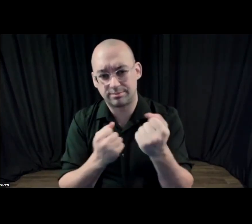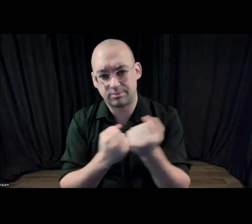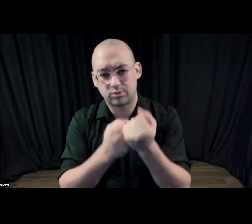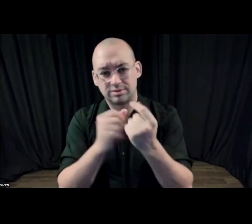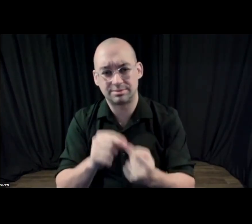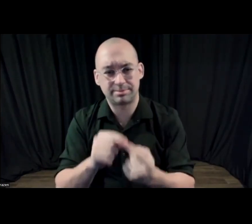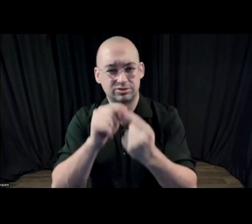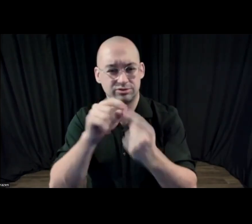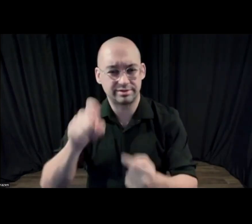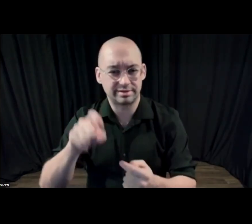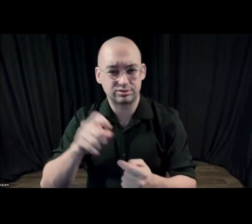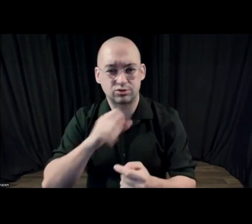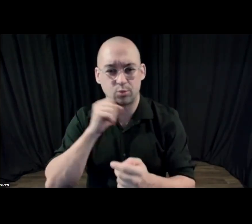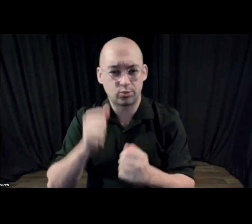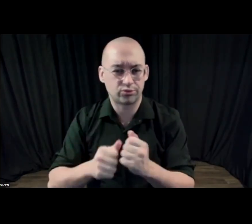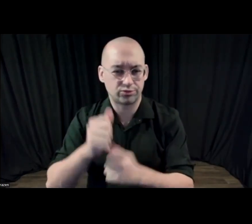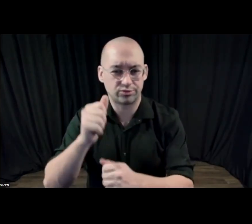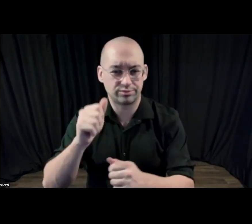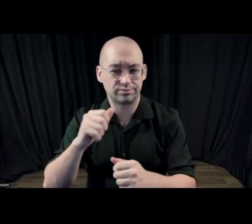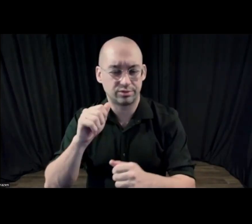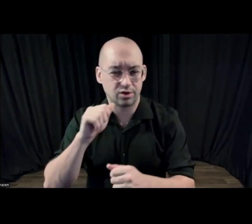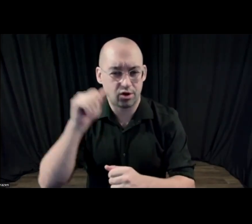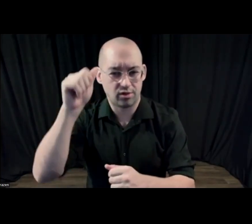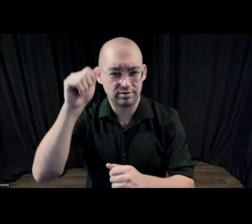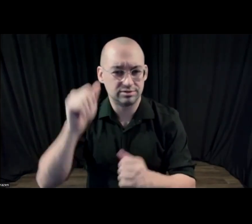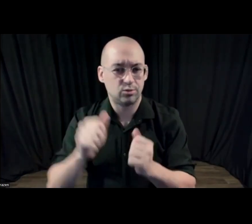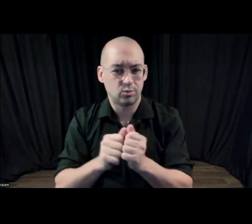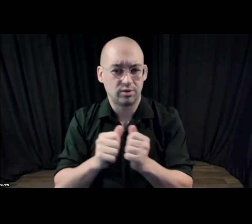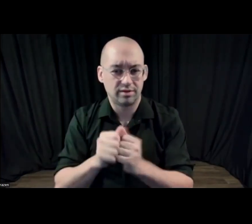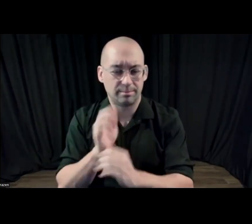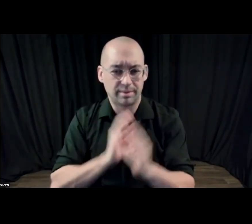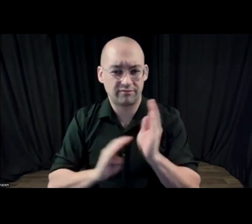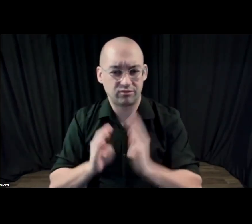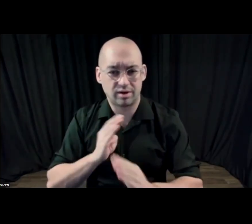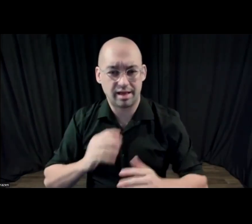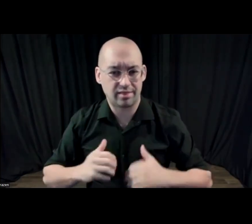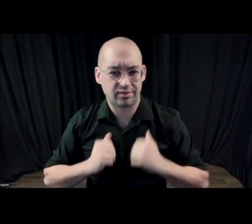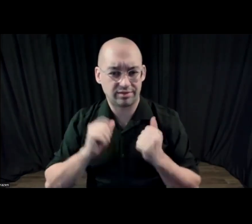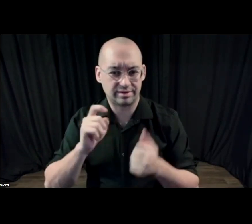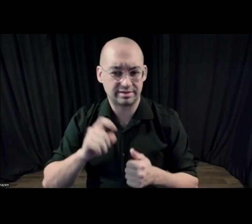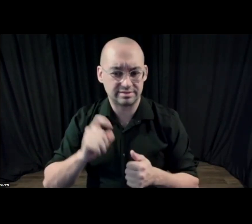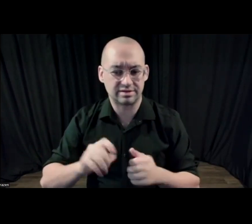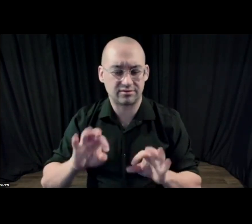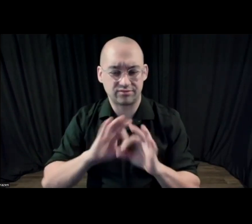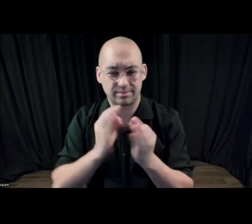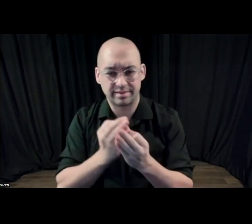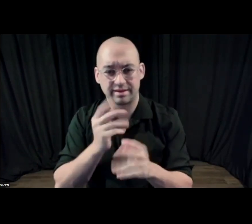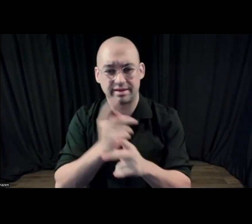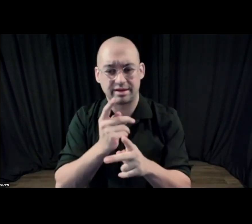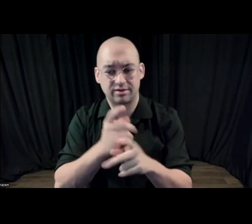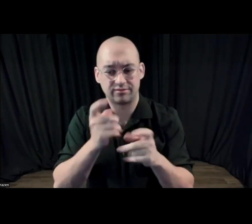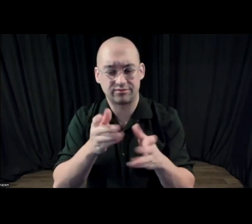of older adults with behavioral health needs, older adults and family caregivers supporting a loved one